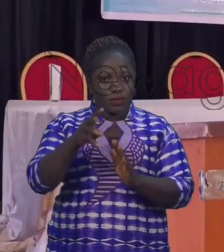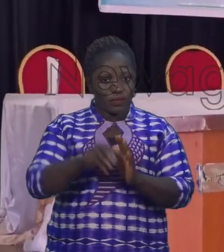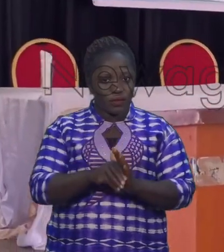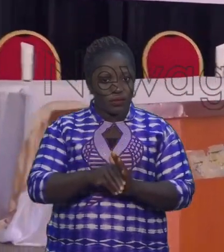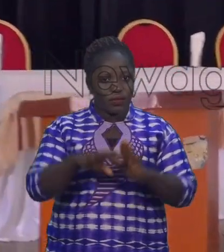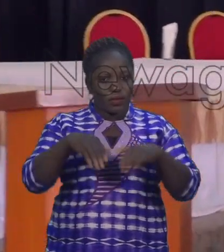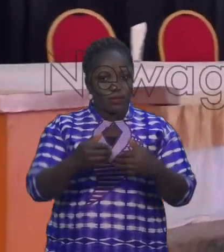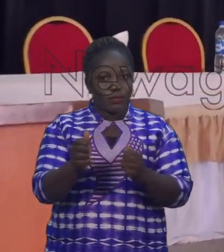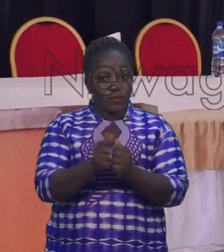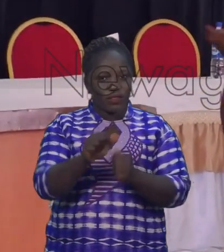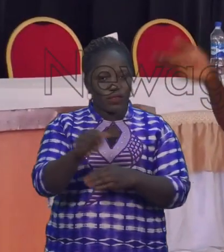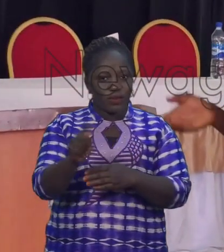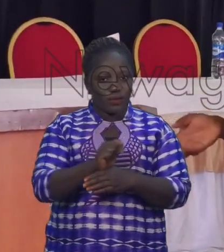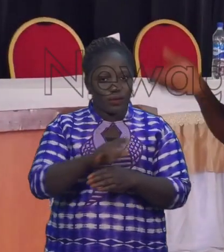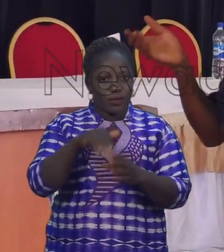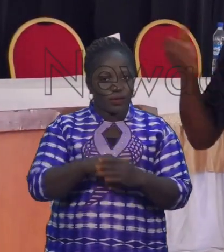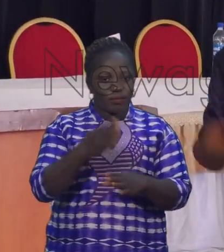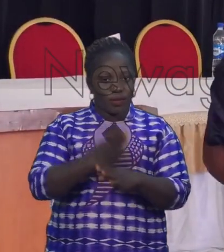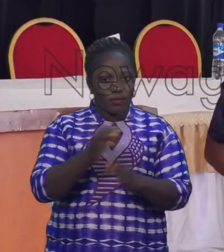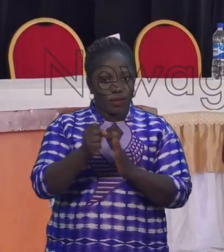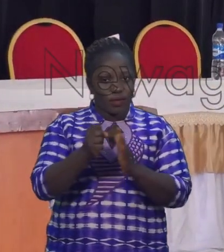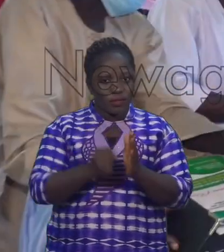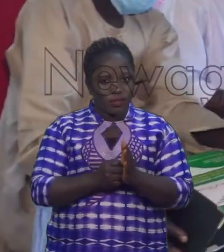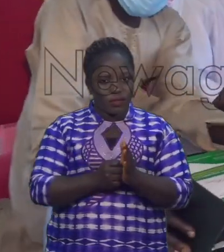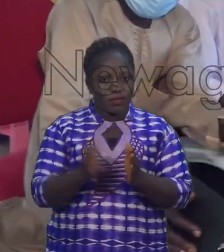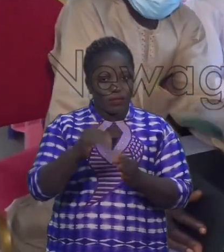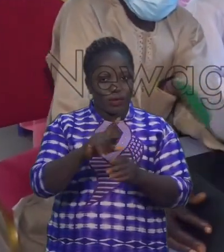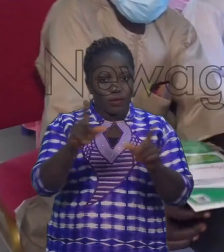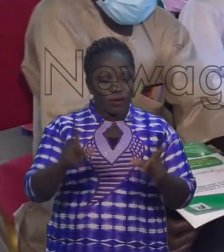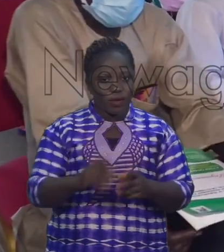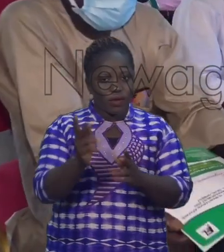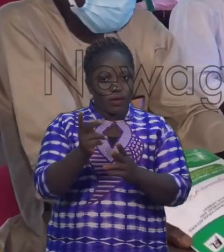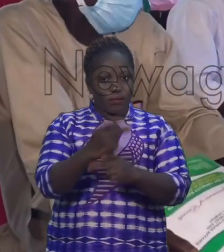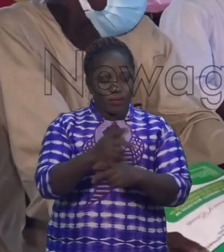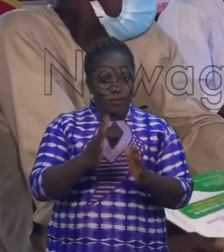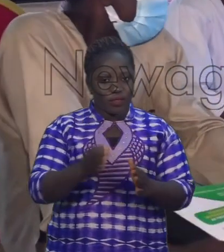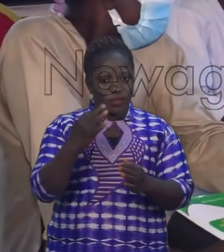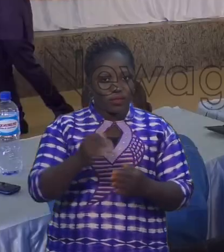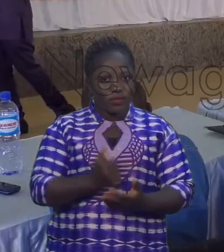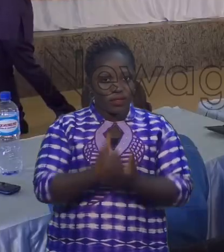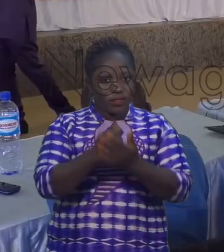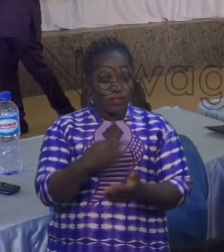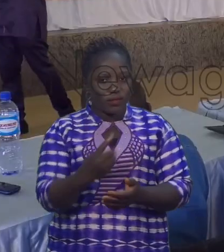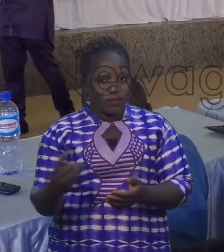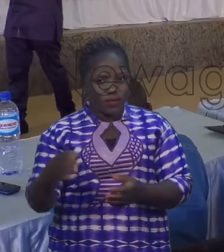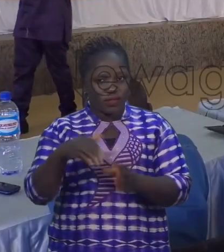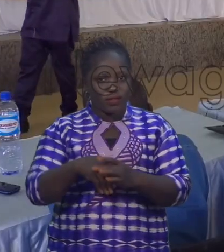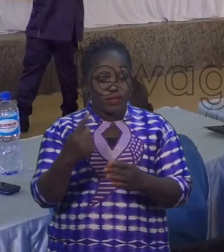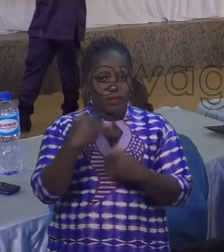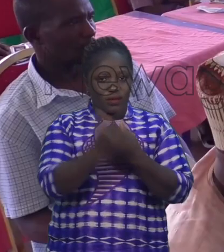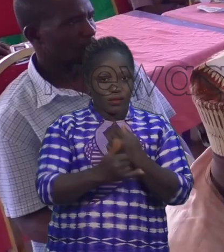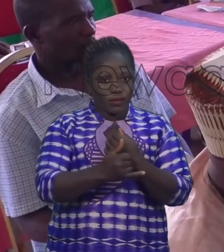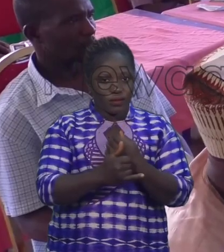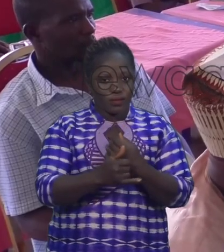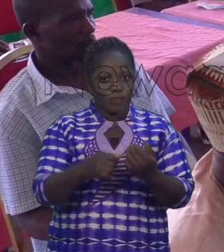Development started with a special training workshop in Benue State for identified local producers of assistive devices in the